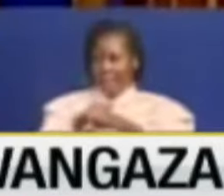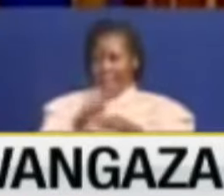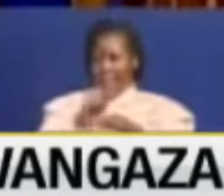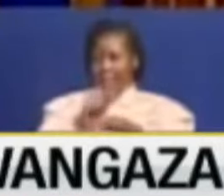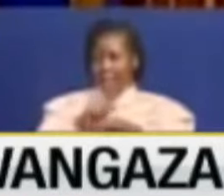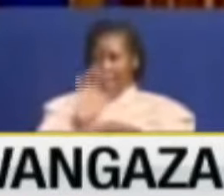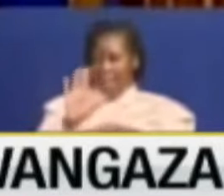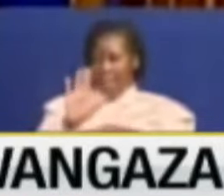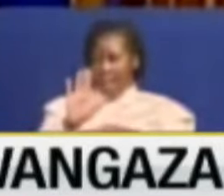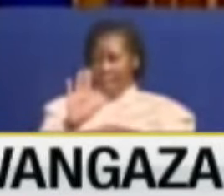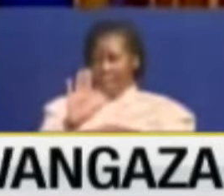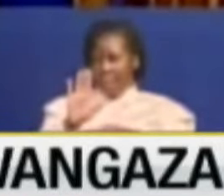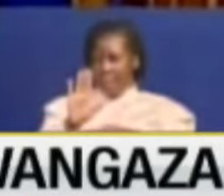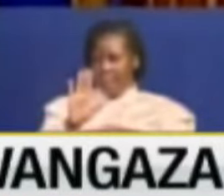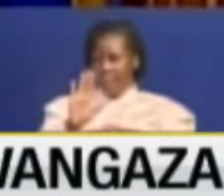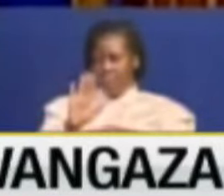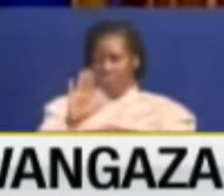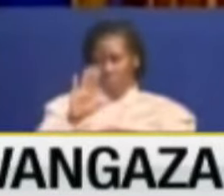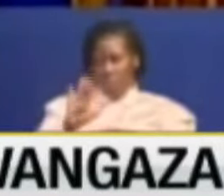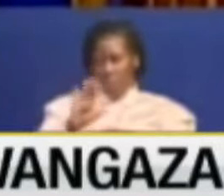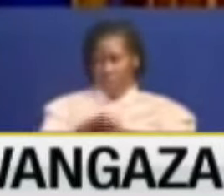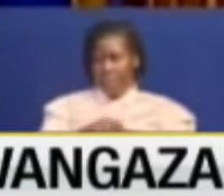arises.